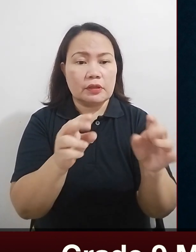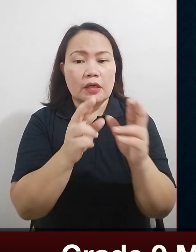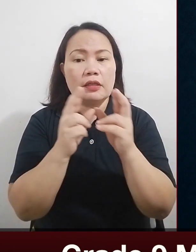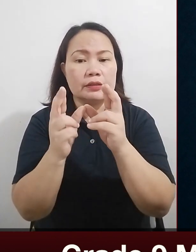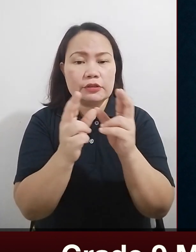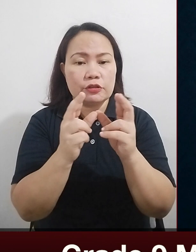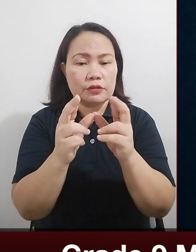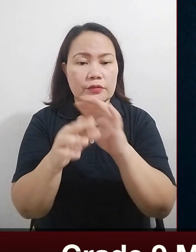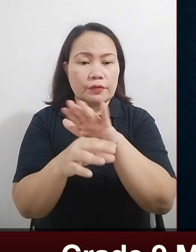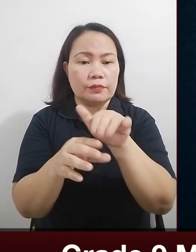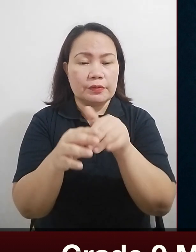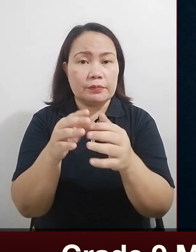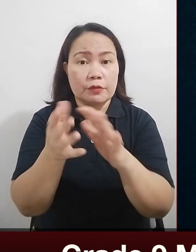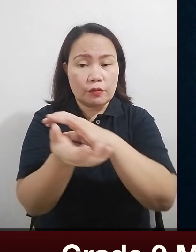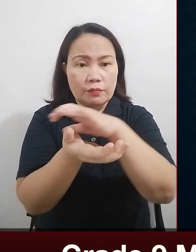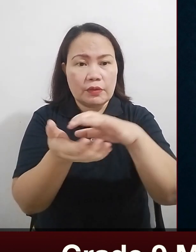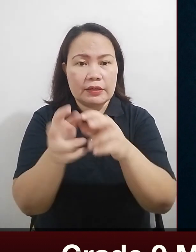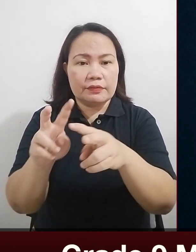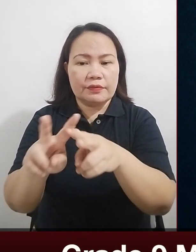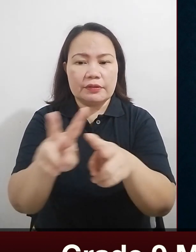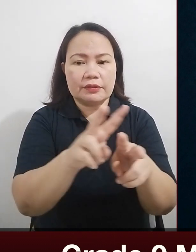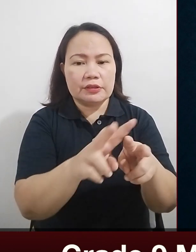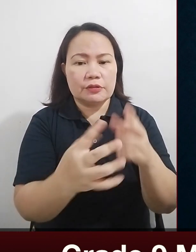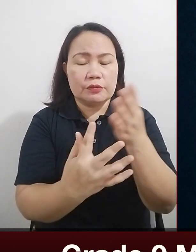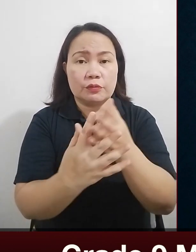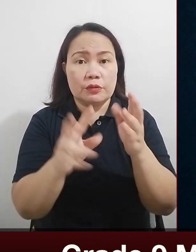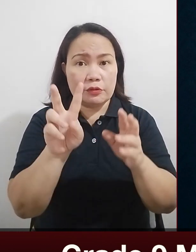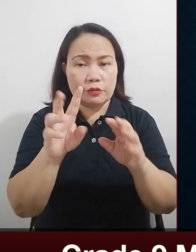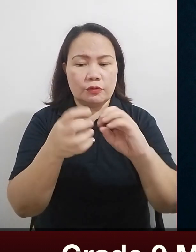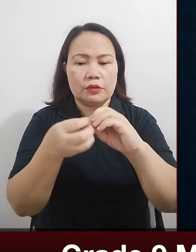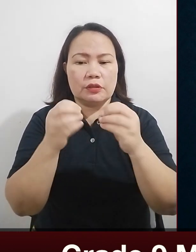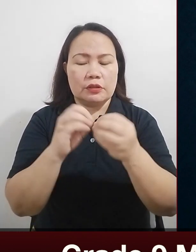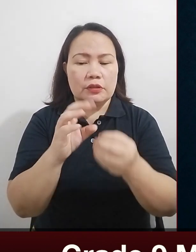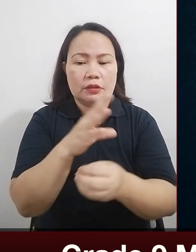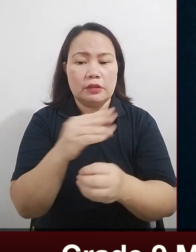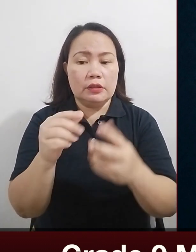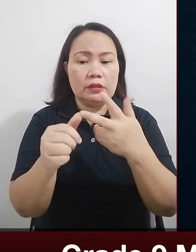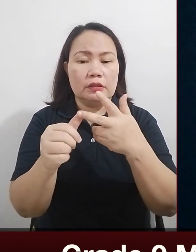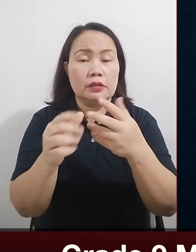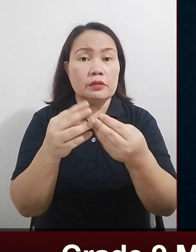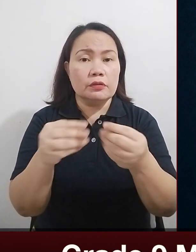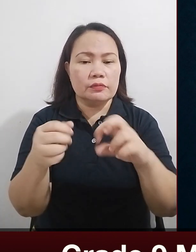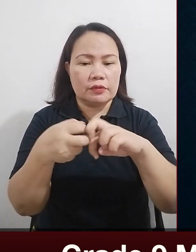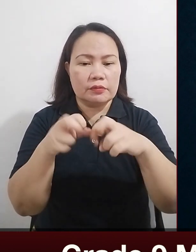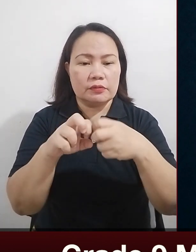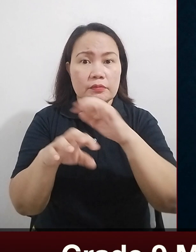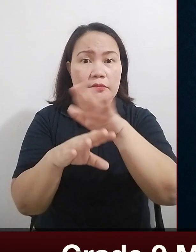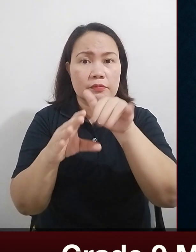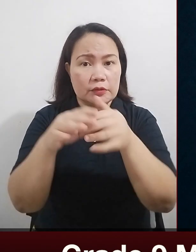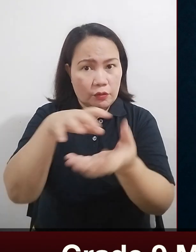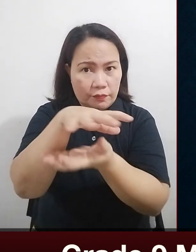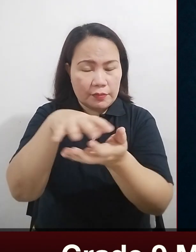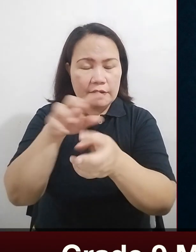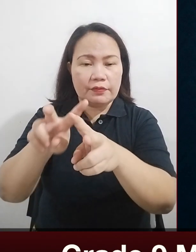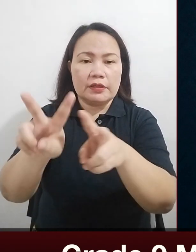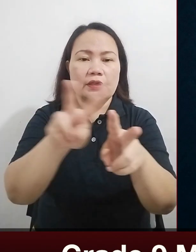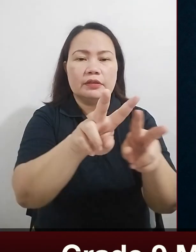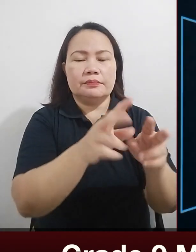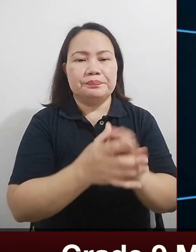combined variation between two quantities, and solve problems involving combined variation.